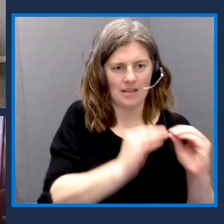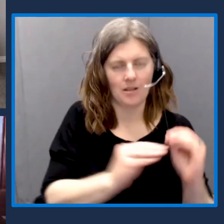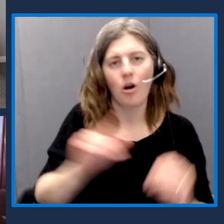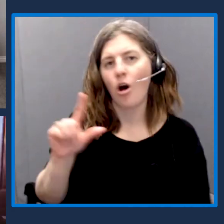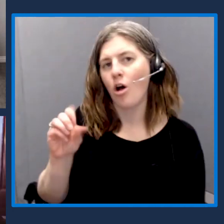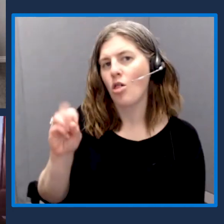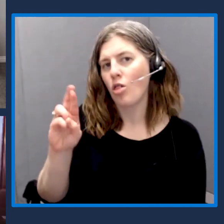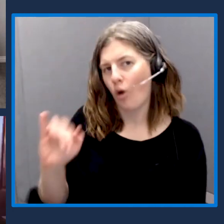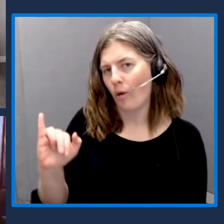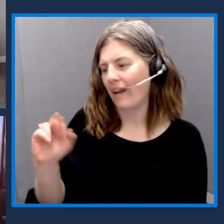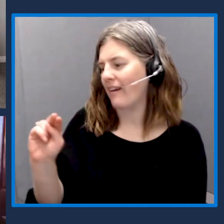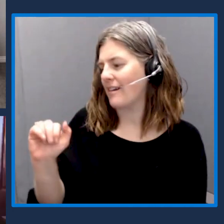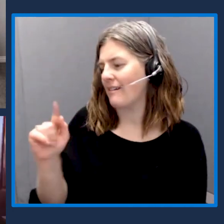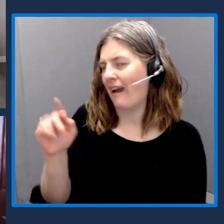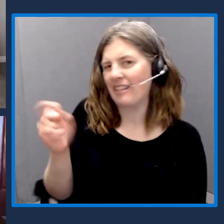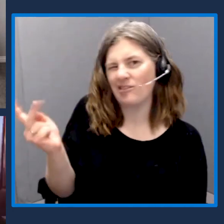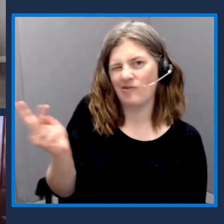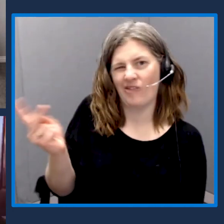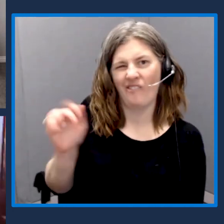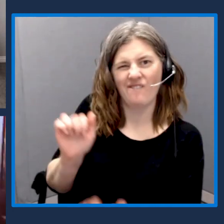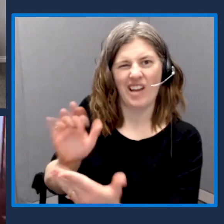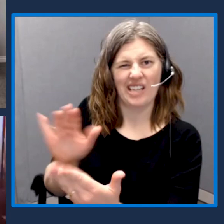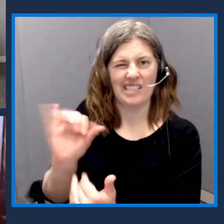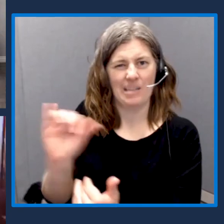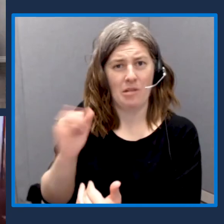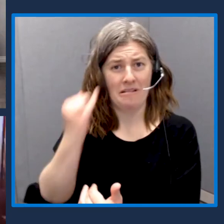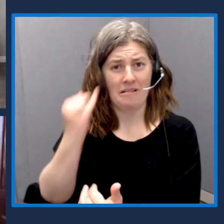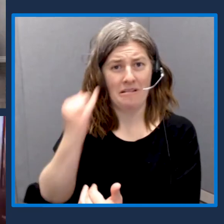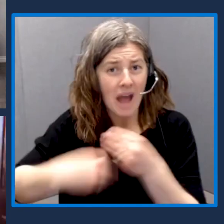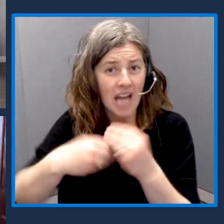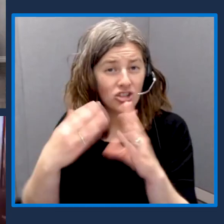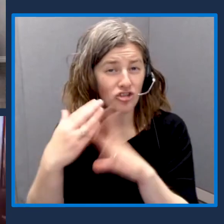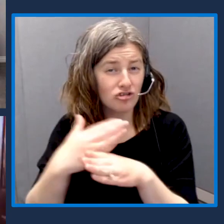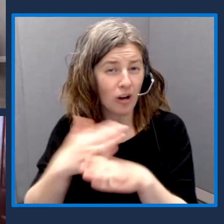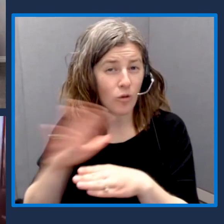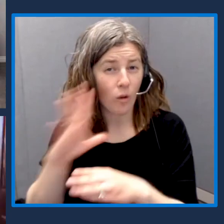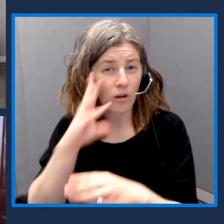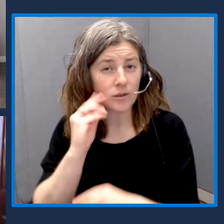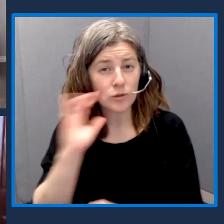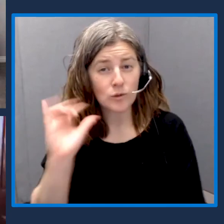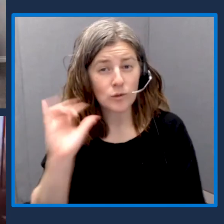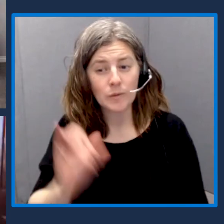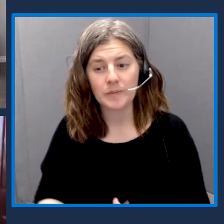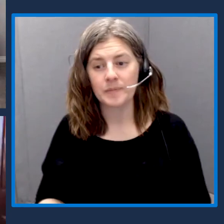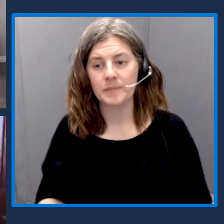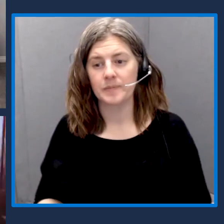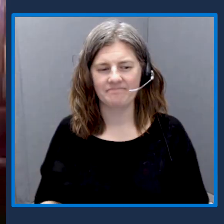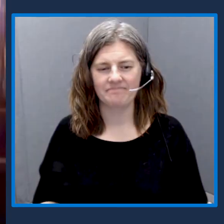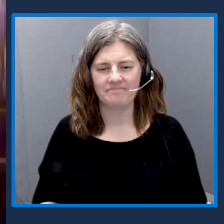you've faced similar things if you want to jump in and share those.